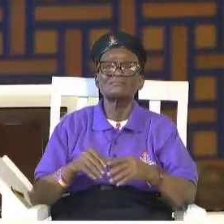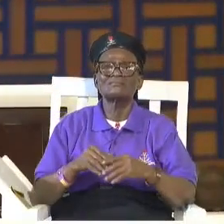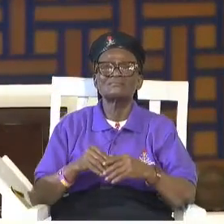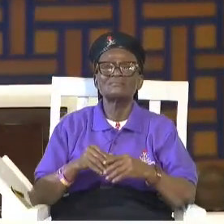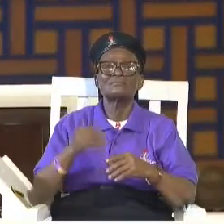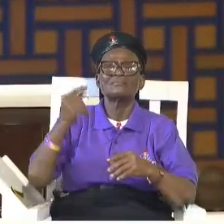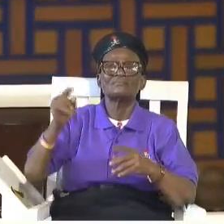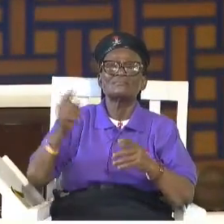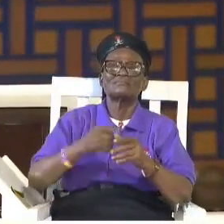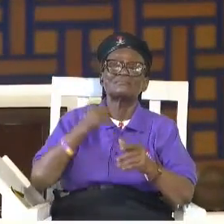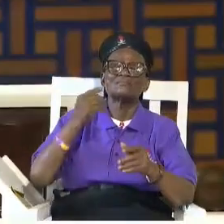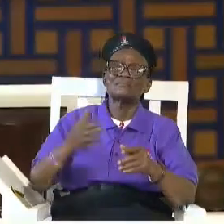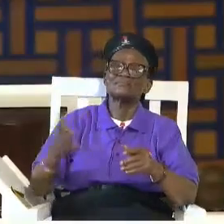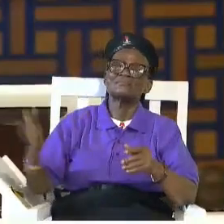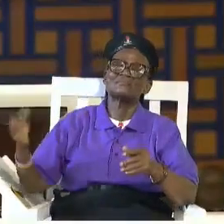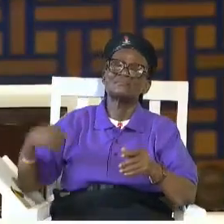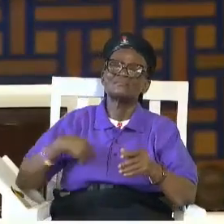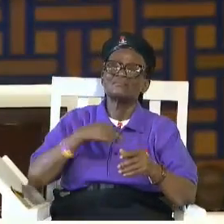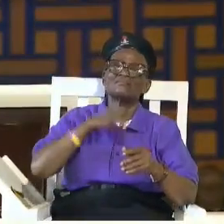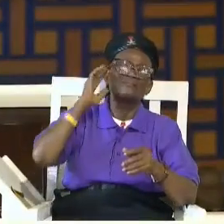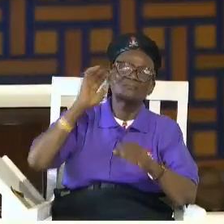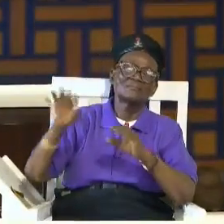The first thing we are going to do